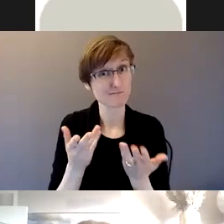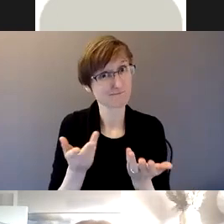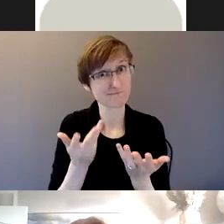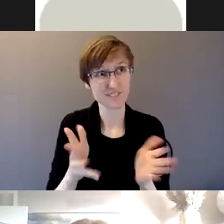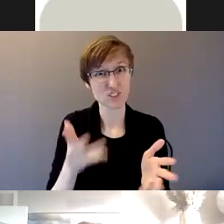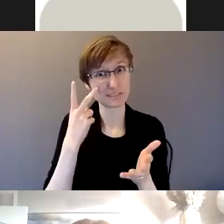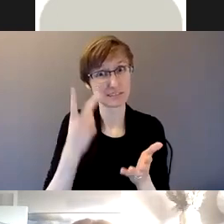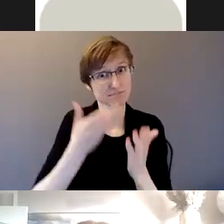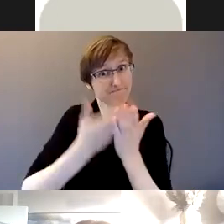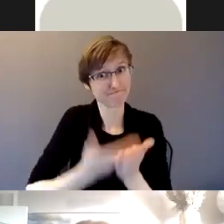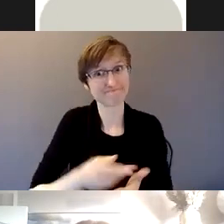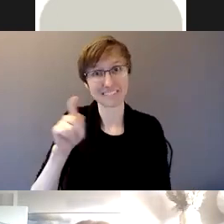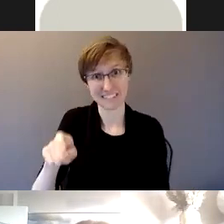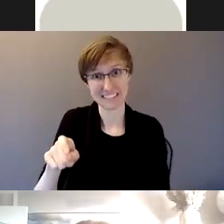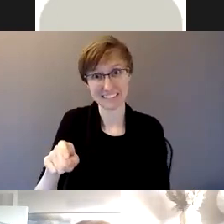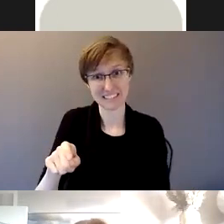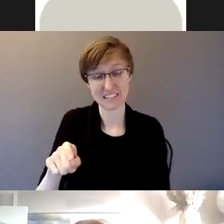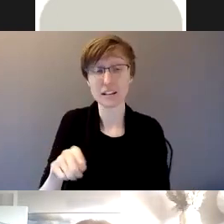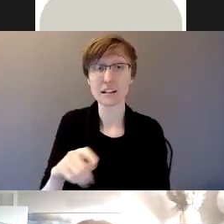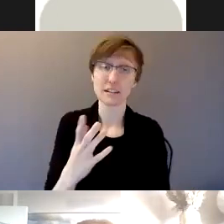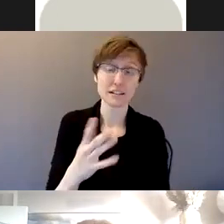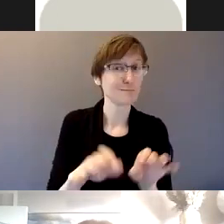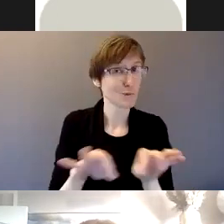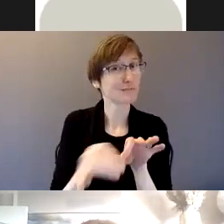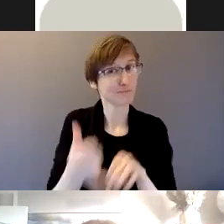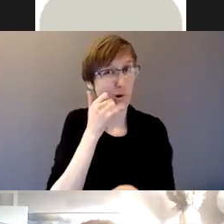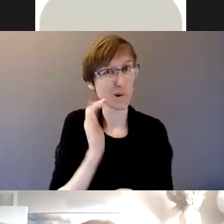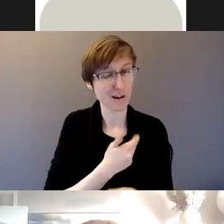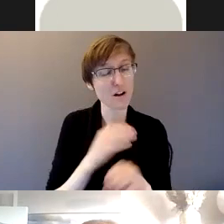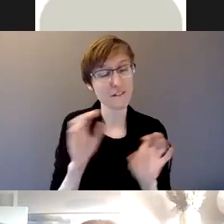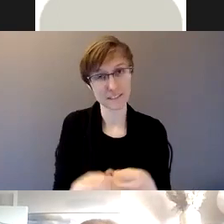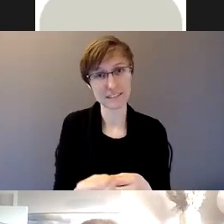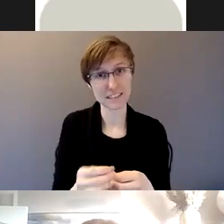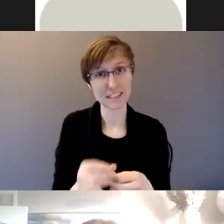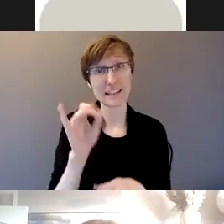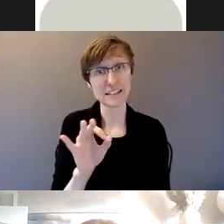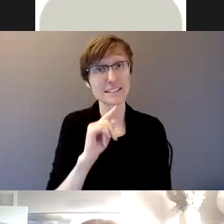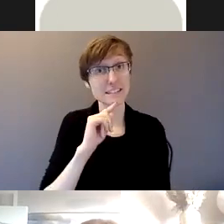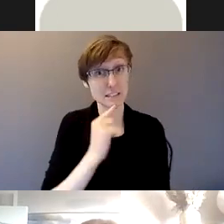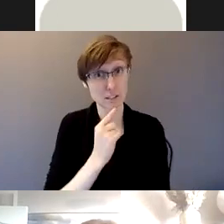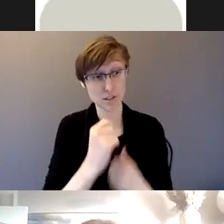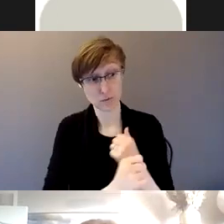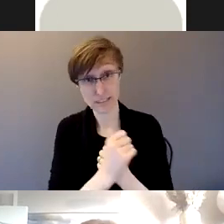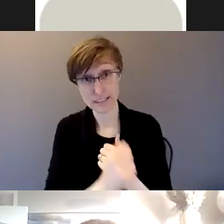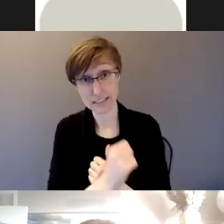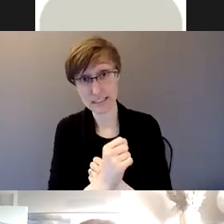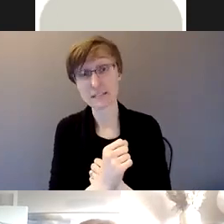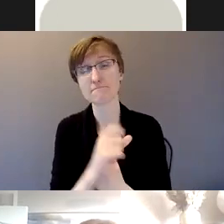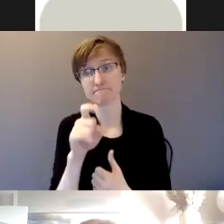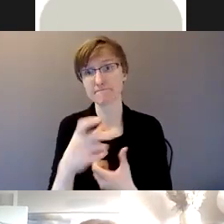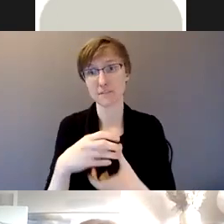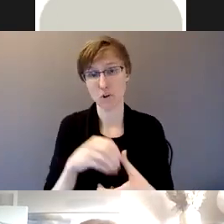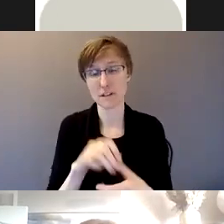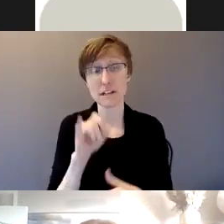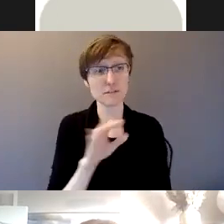office if there's also serious risk. There must also be serious risk for us to get involved. And of course, if it's for personal care, there must be